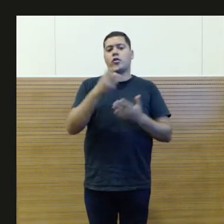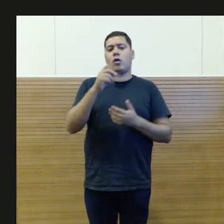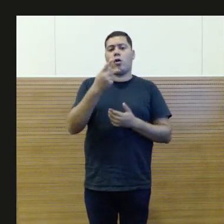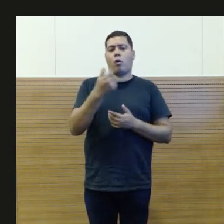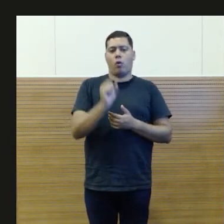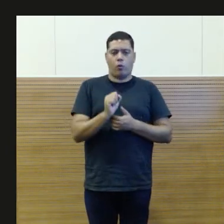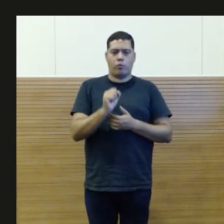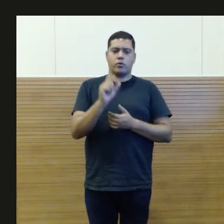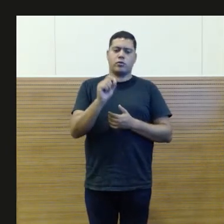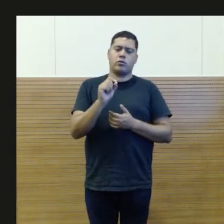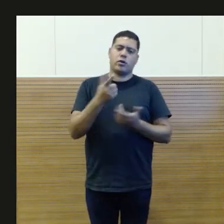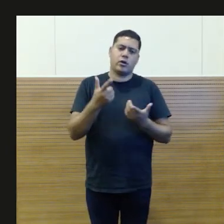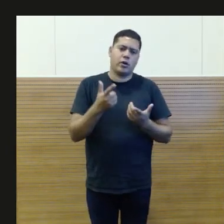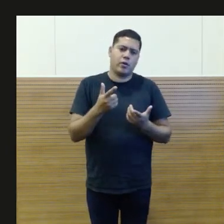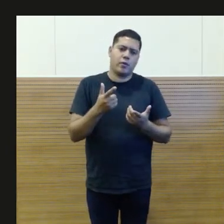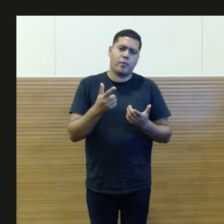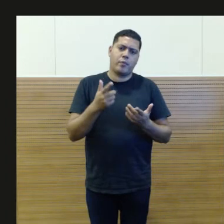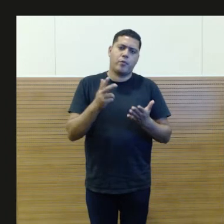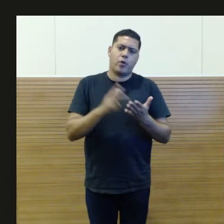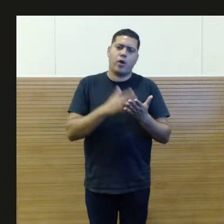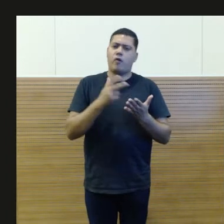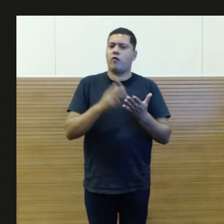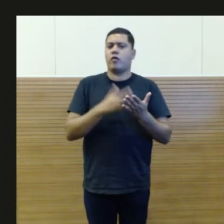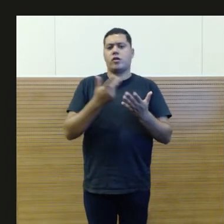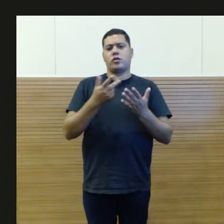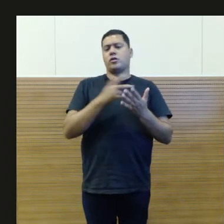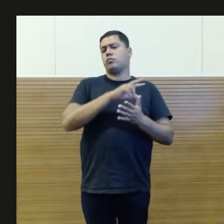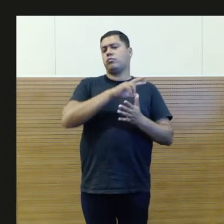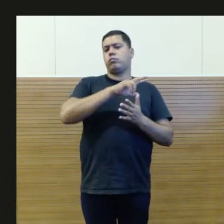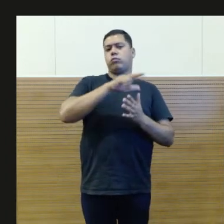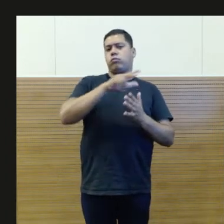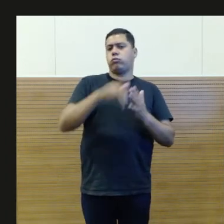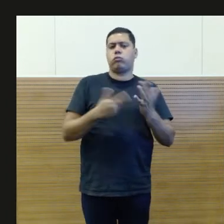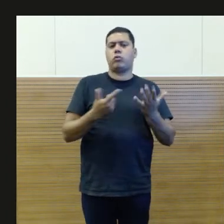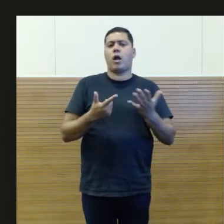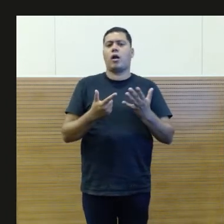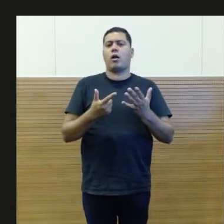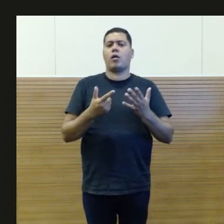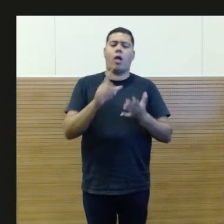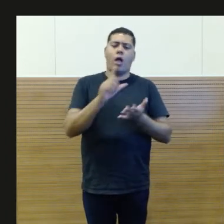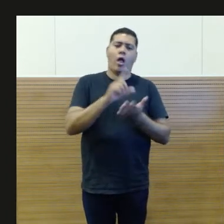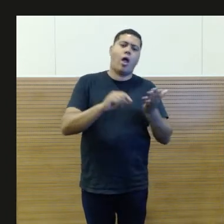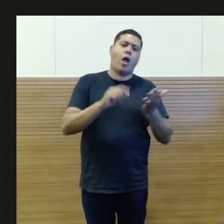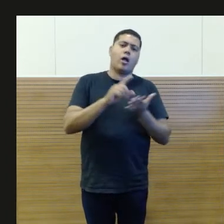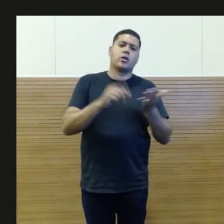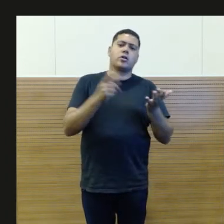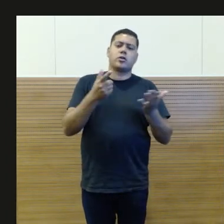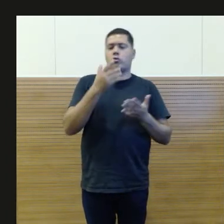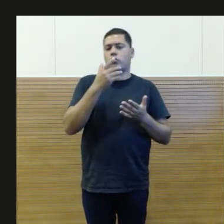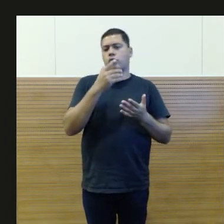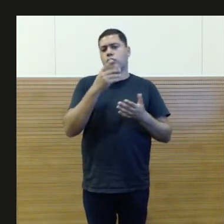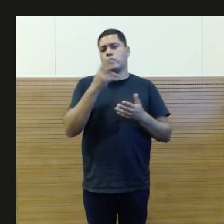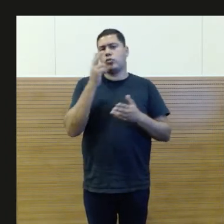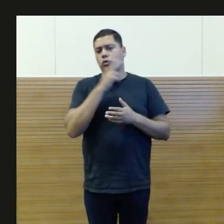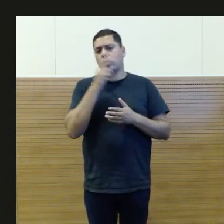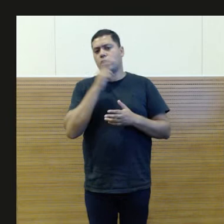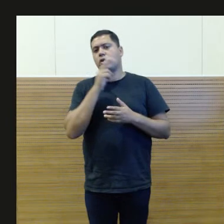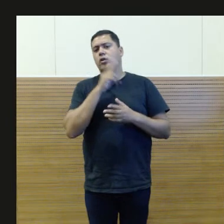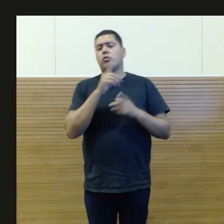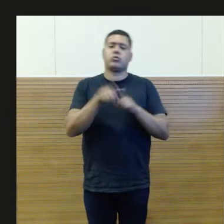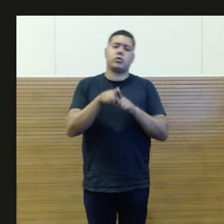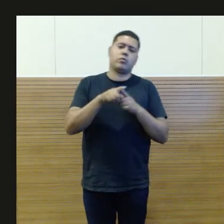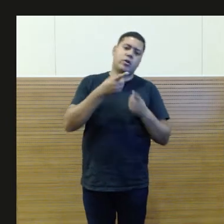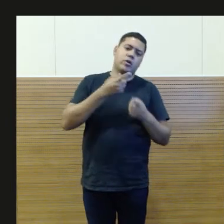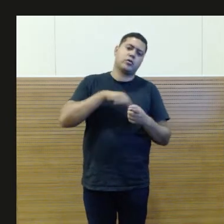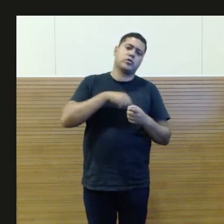overcome the most common situations that take place during this period of life that could impact in the lives of